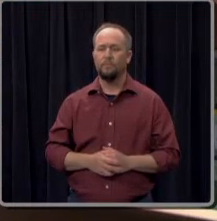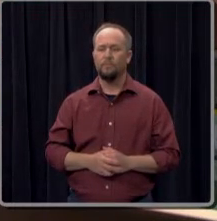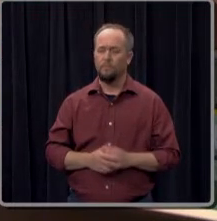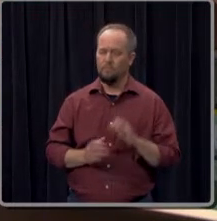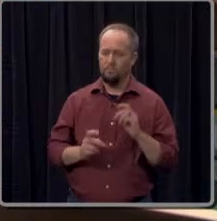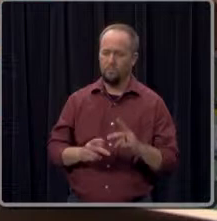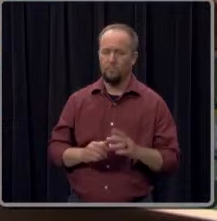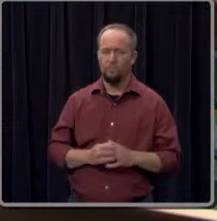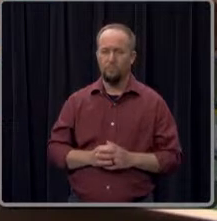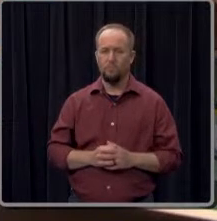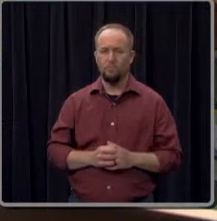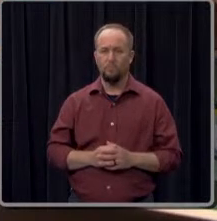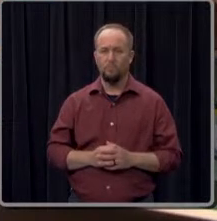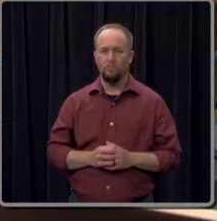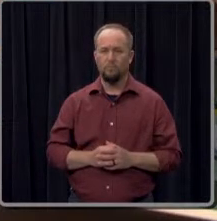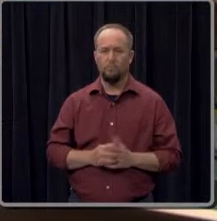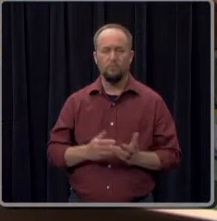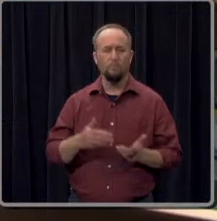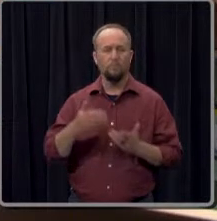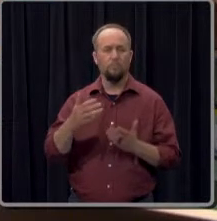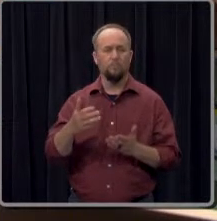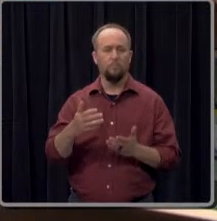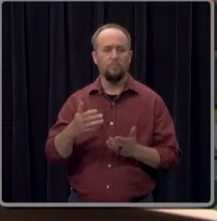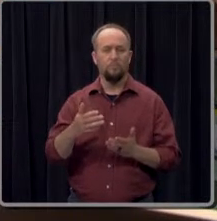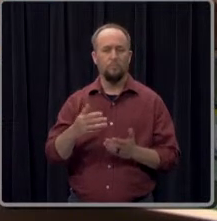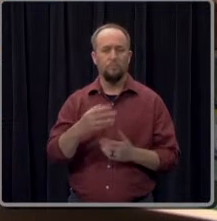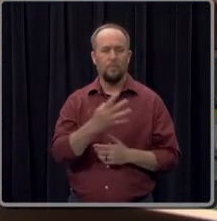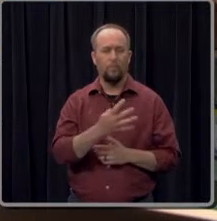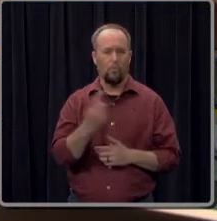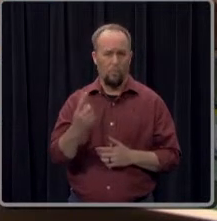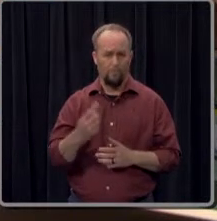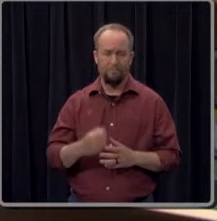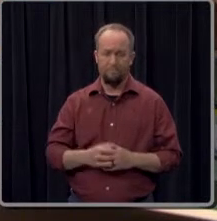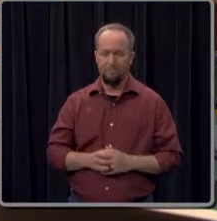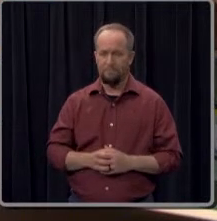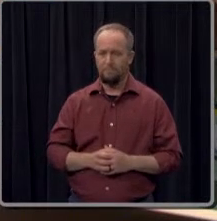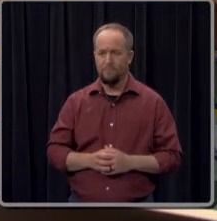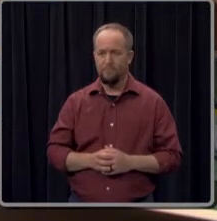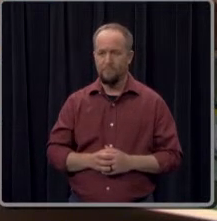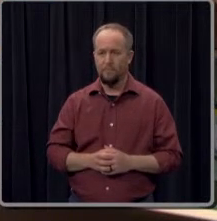Okay, motion carries 4-1.